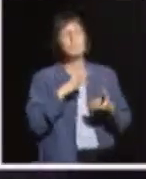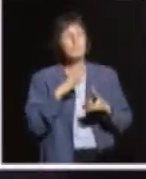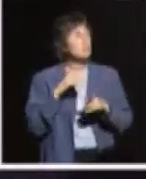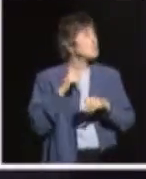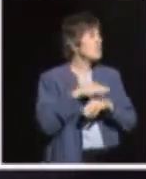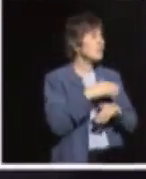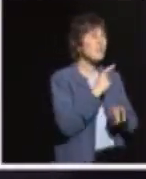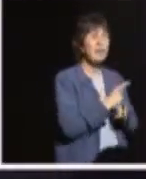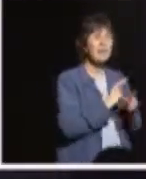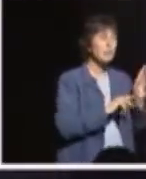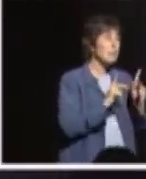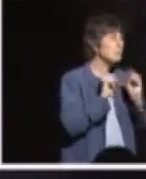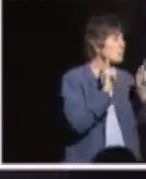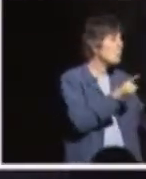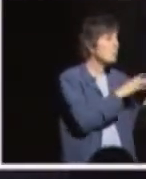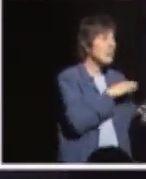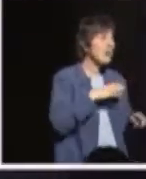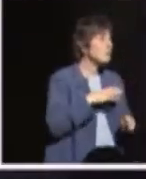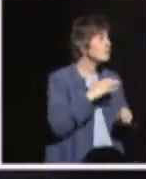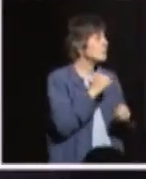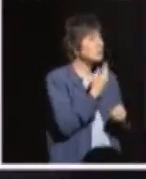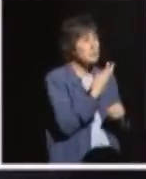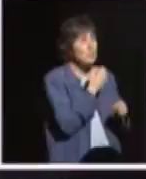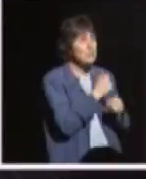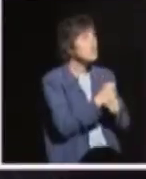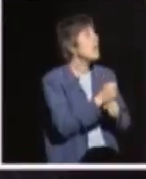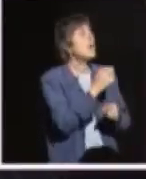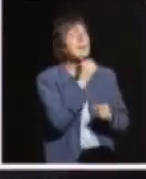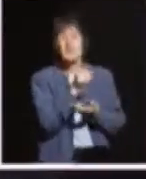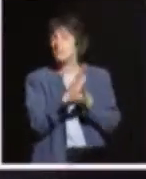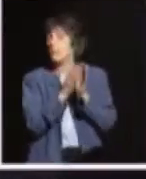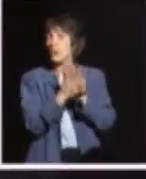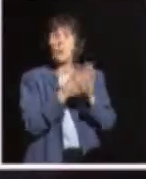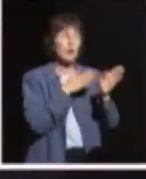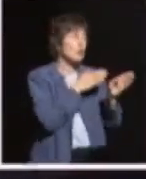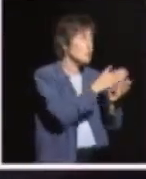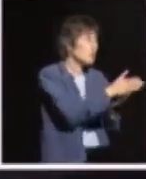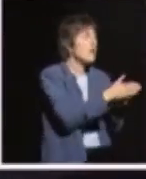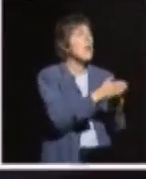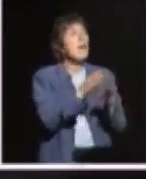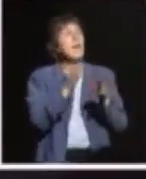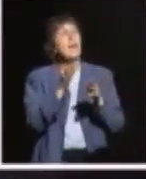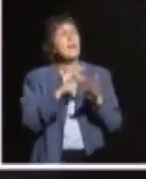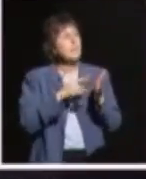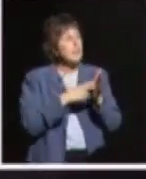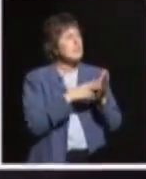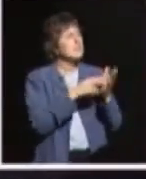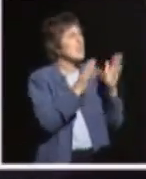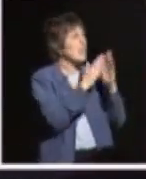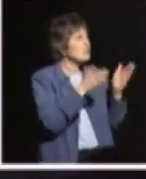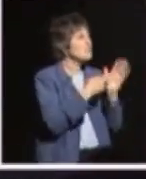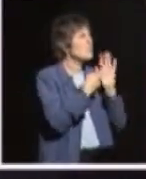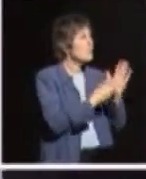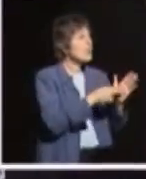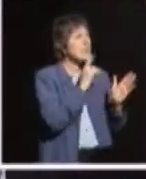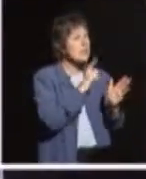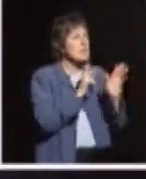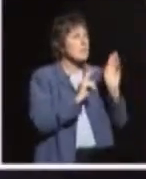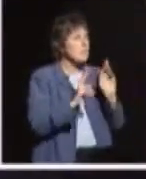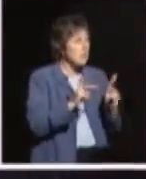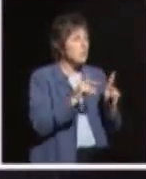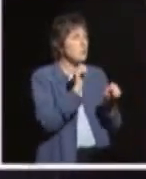people for 2 years. It's not meant to be a career. It's meant to be people who live and work among